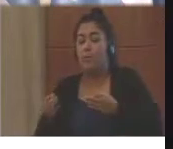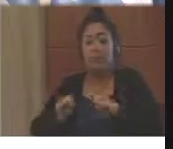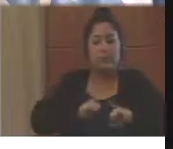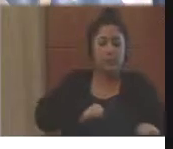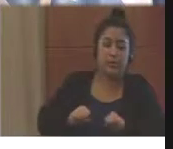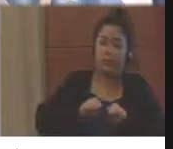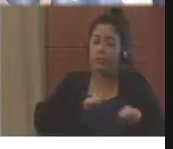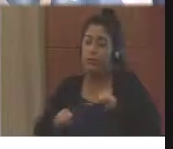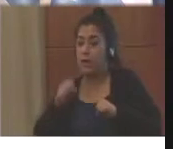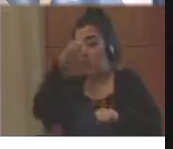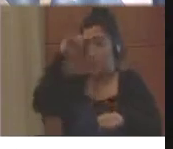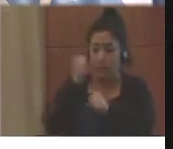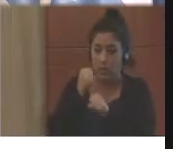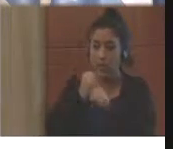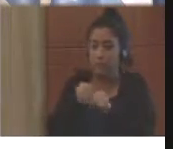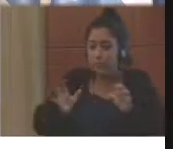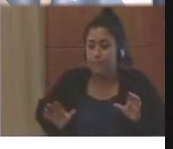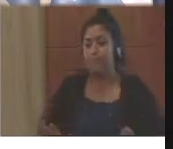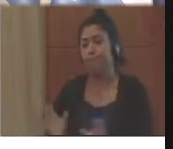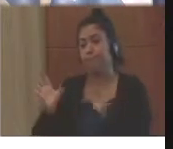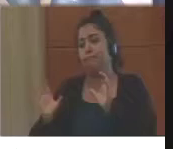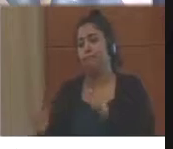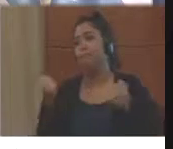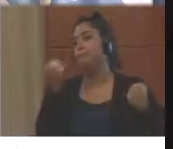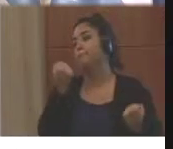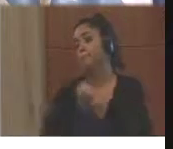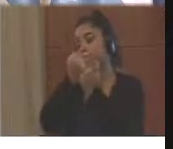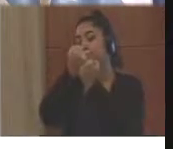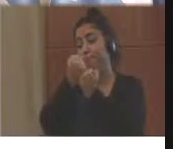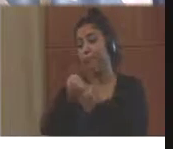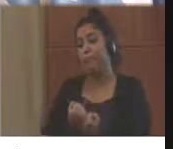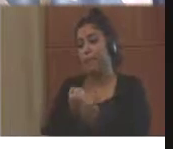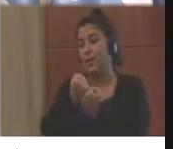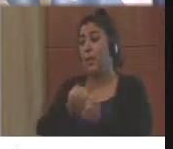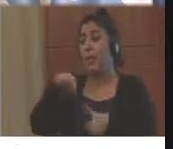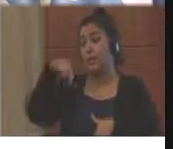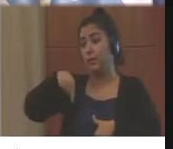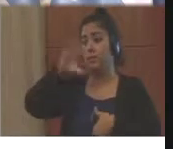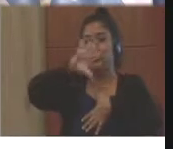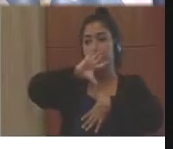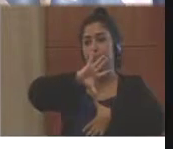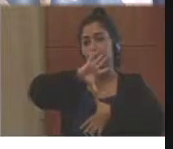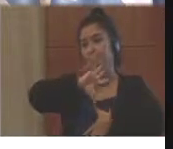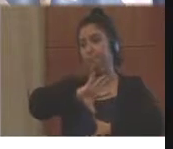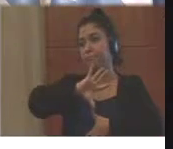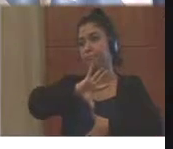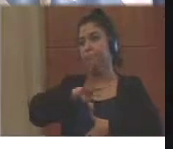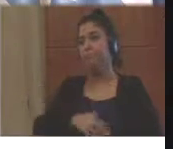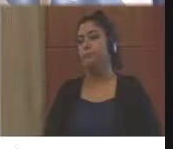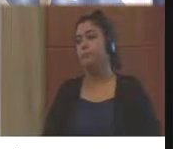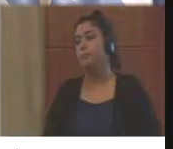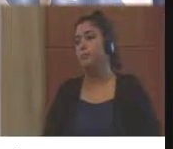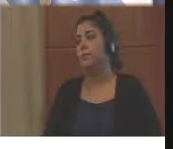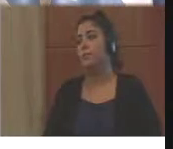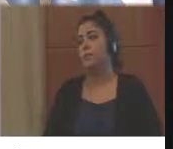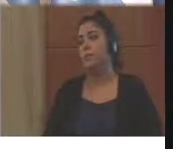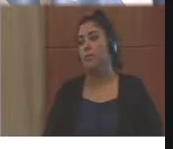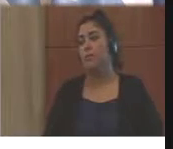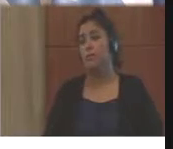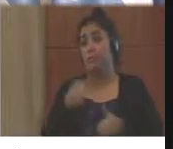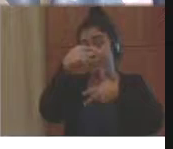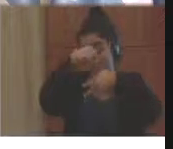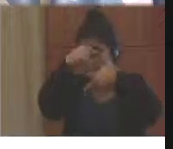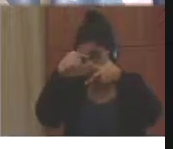all efforts of the private sector with the national authorities that manage risk in the Americas. And we also need to understand